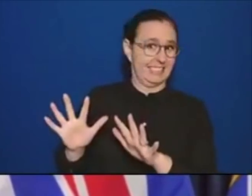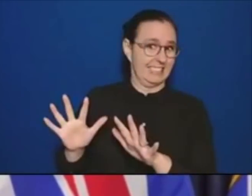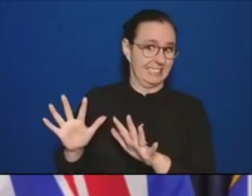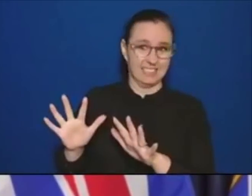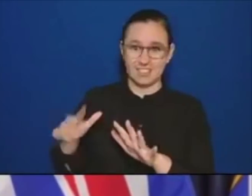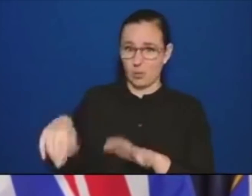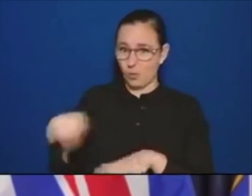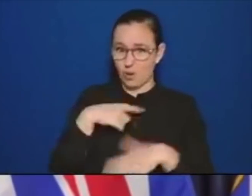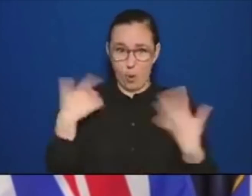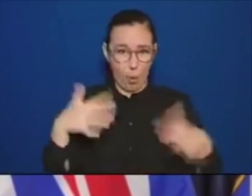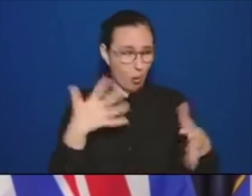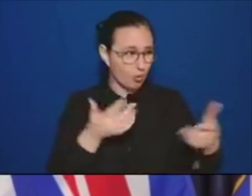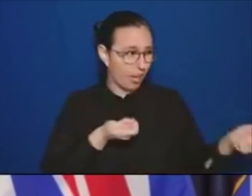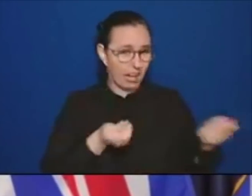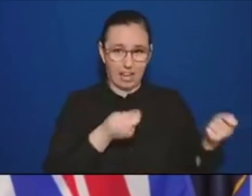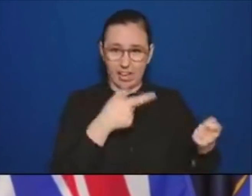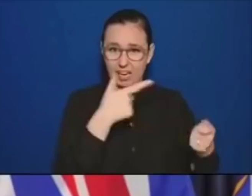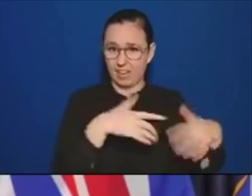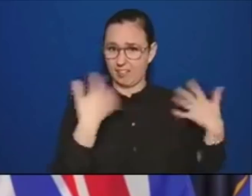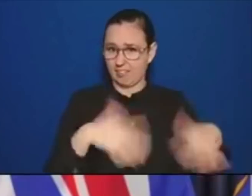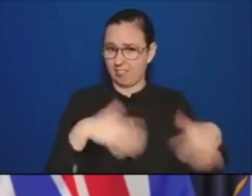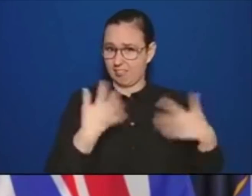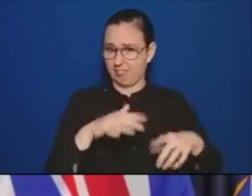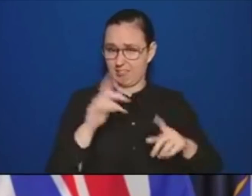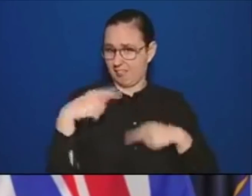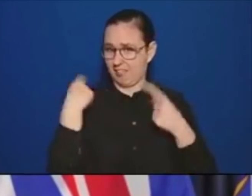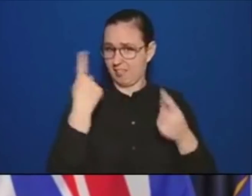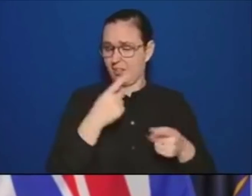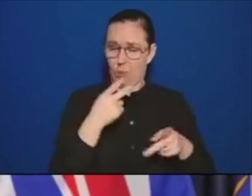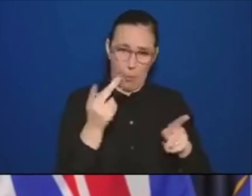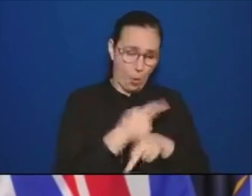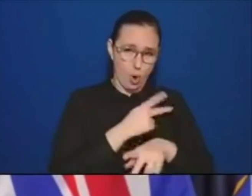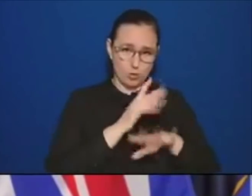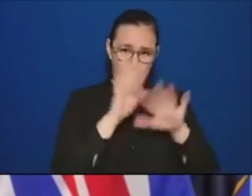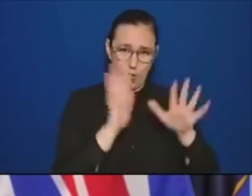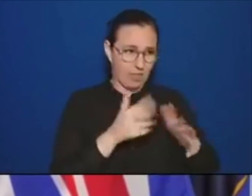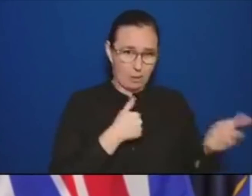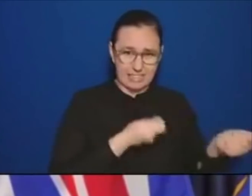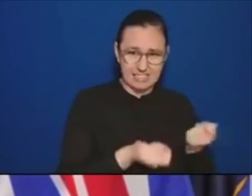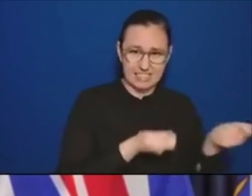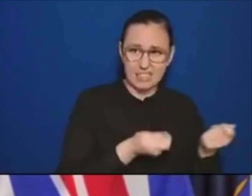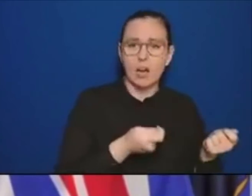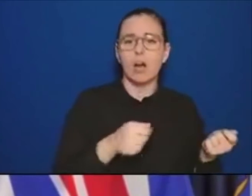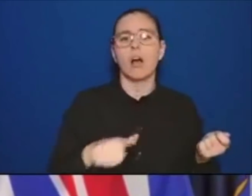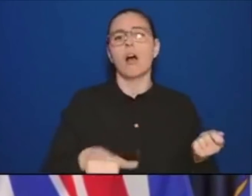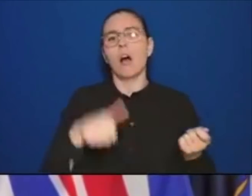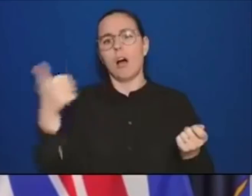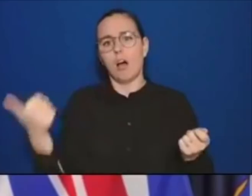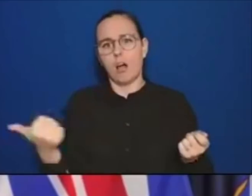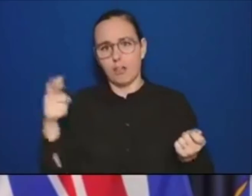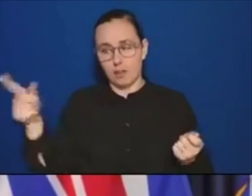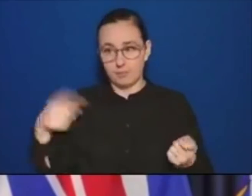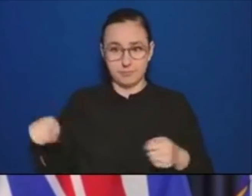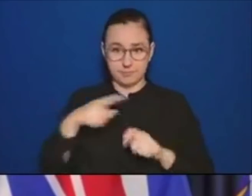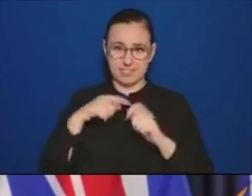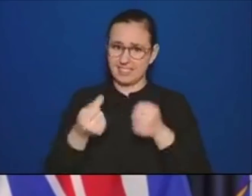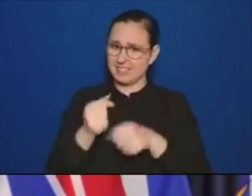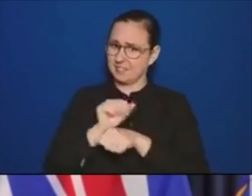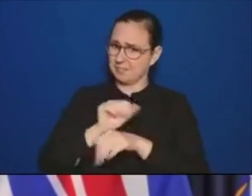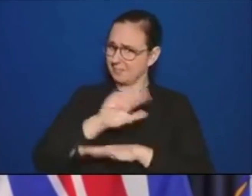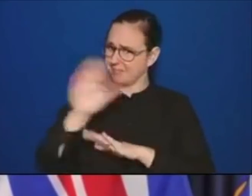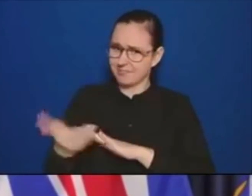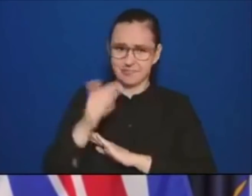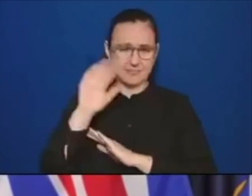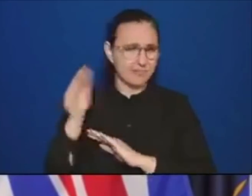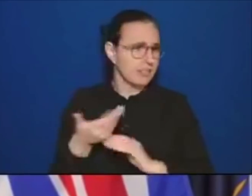seen. They are coming as crews work day and night to repair the extensive damage from last week. And while there is